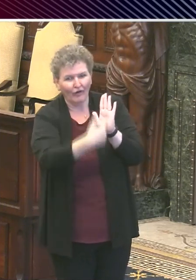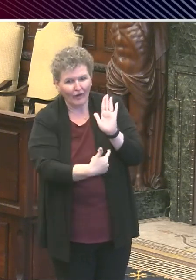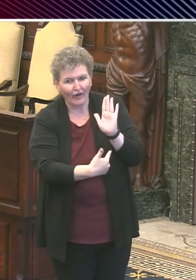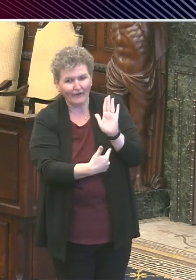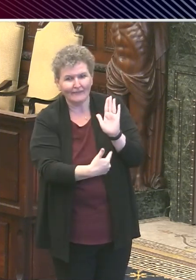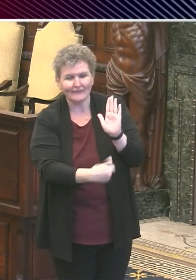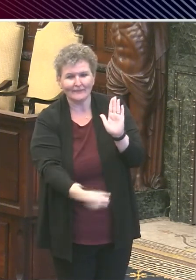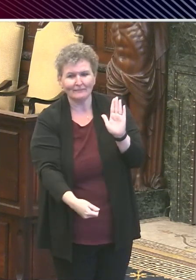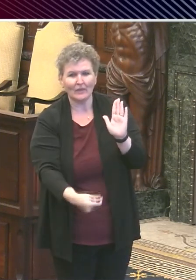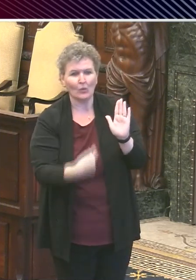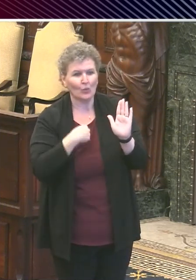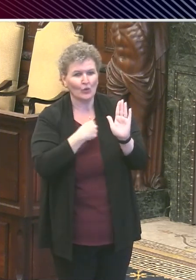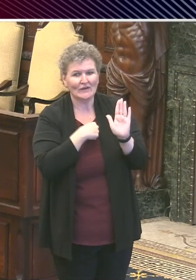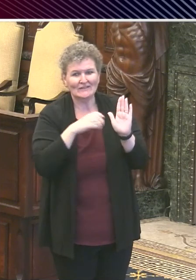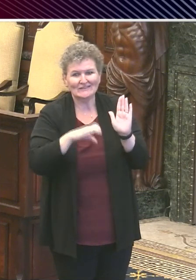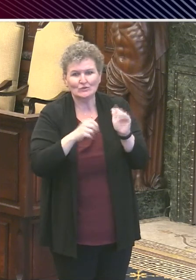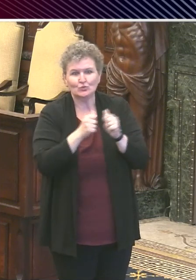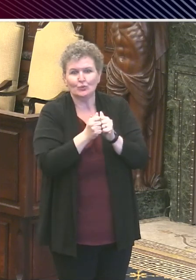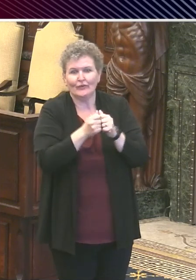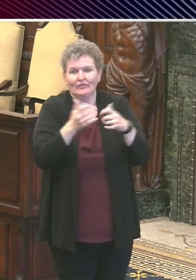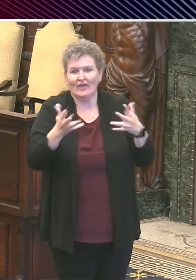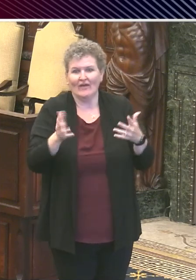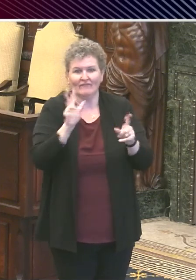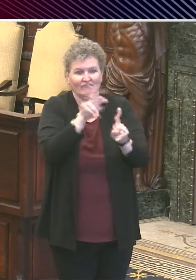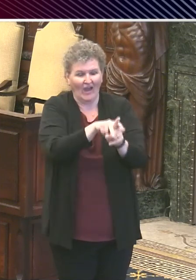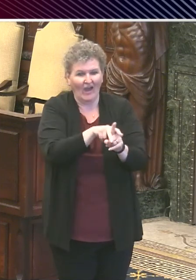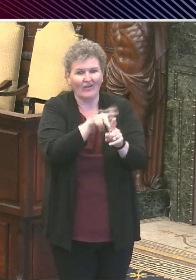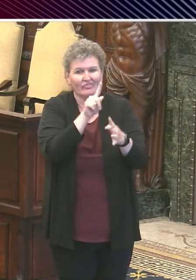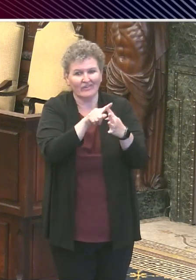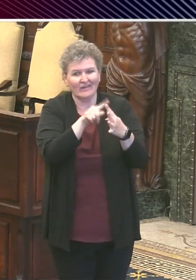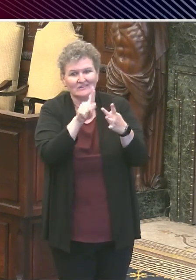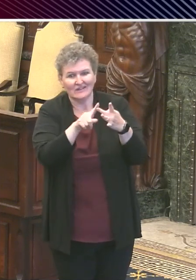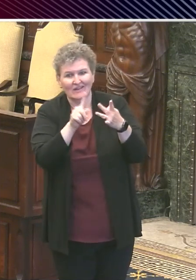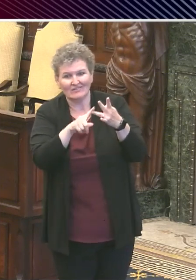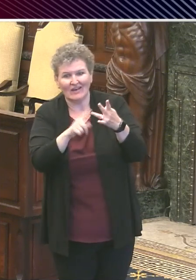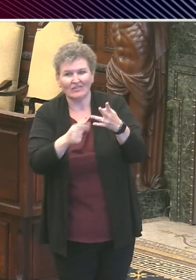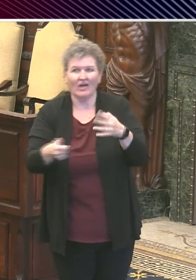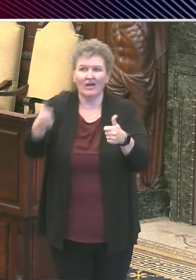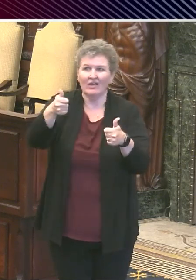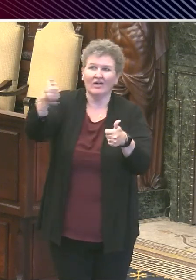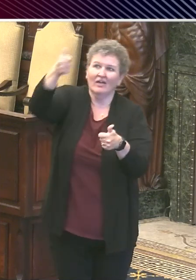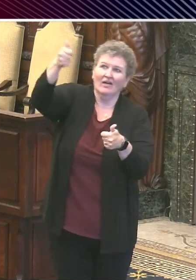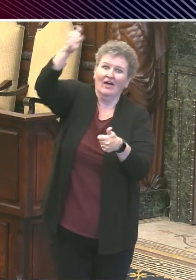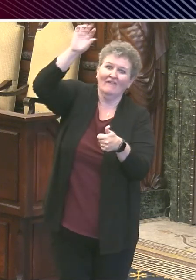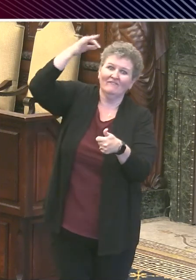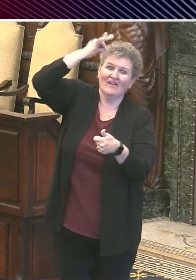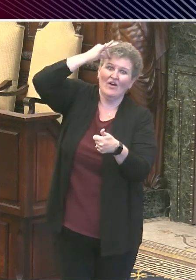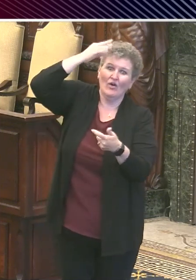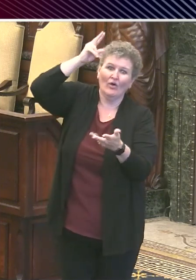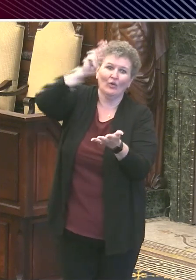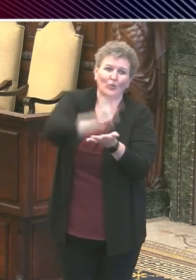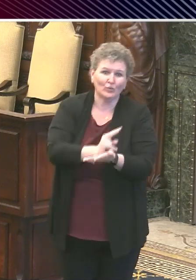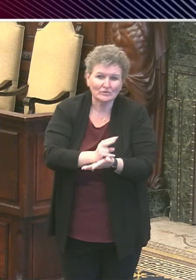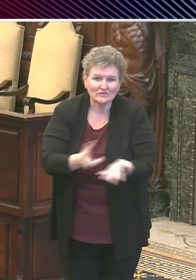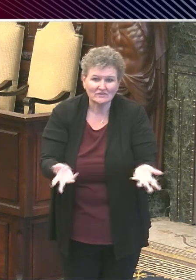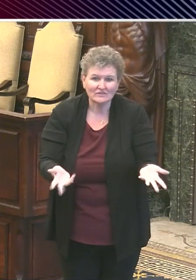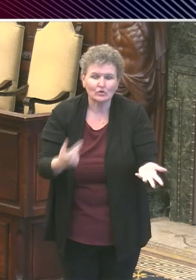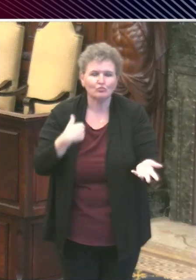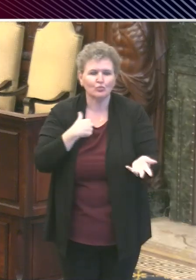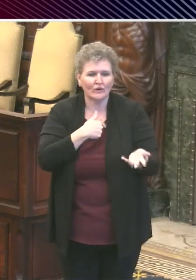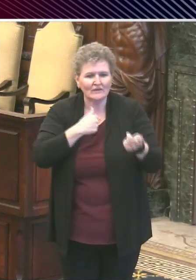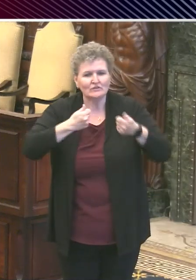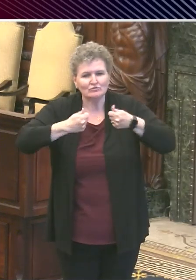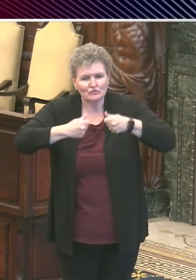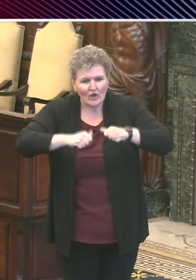those requirements, we could wind up in federal court and probably lose. So we're moving judiciously